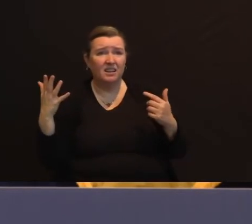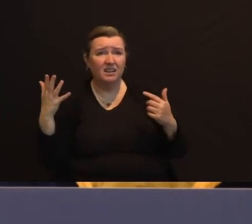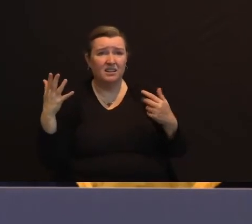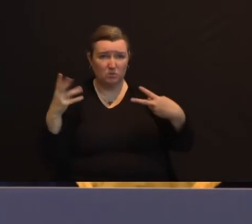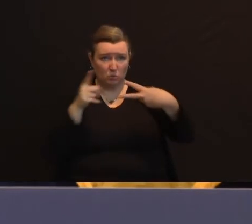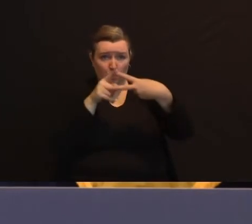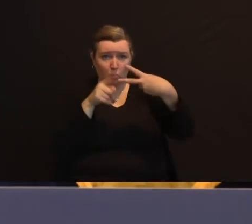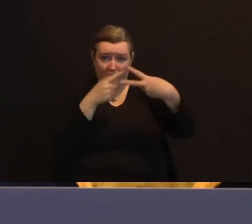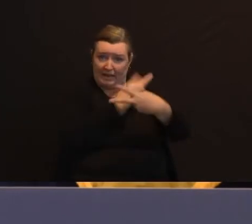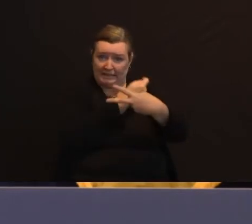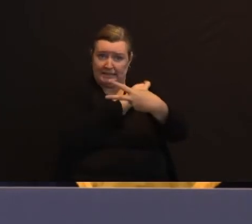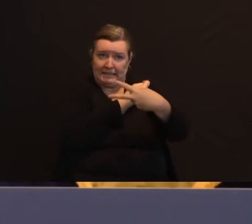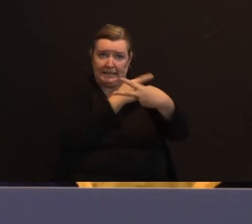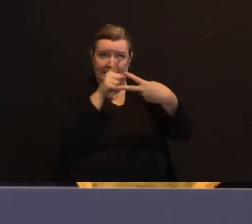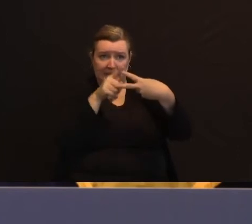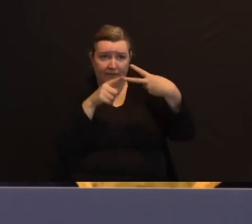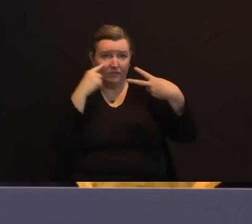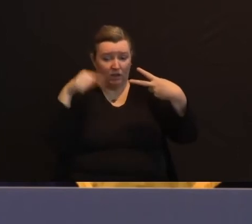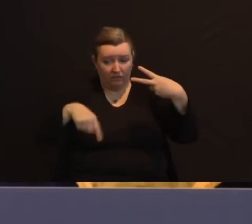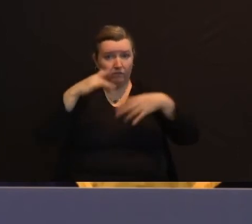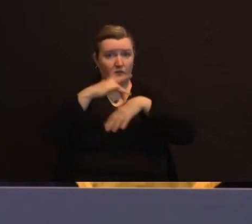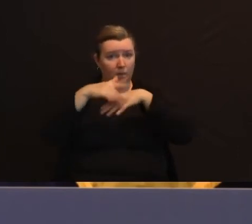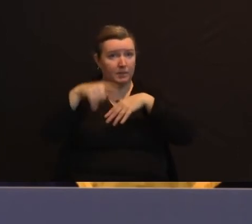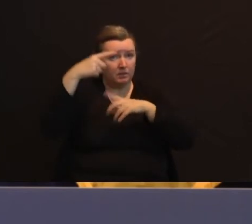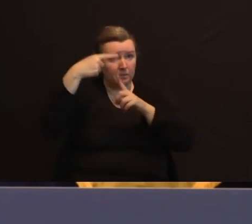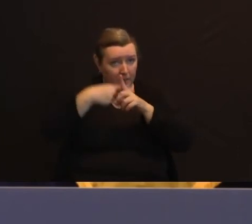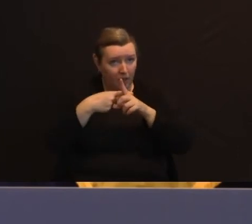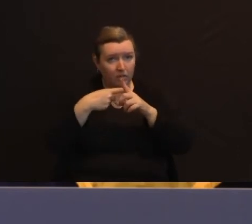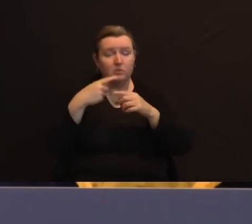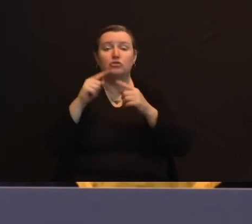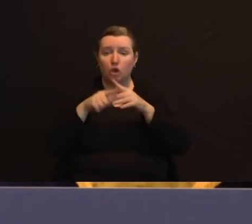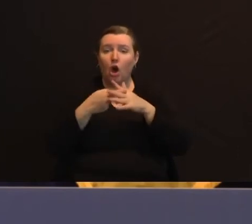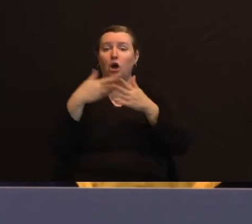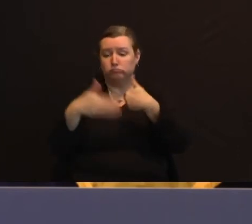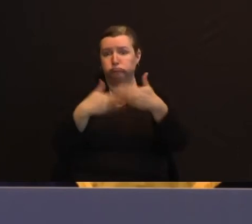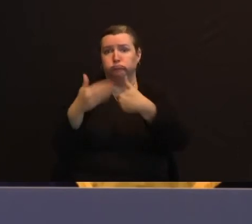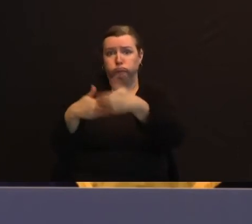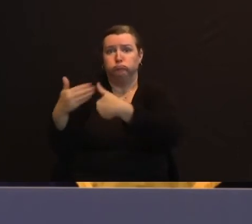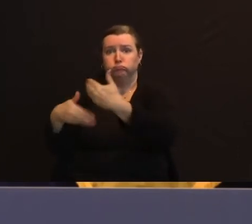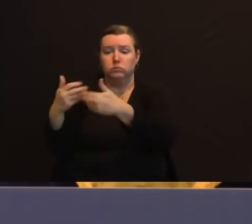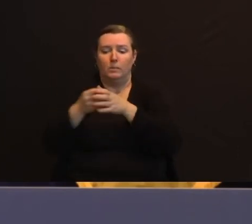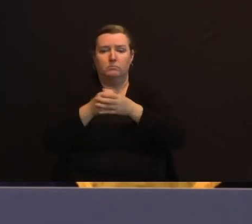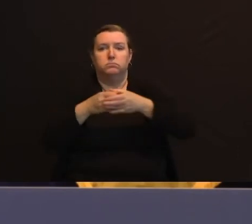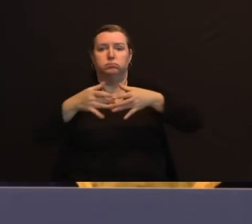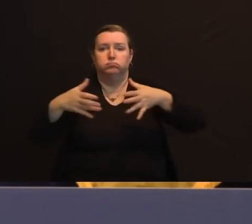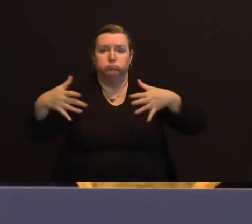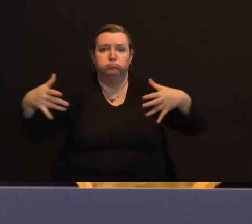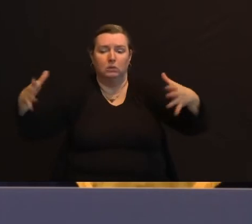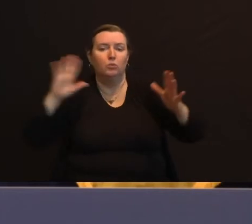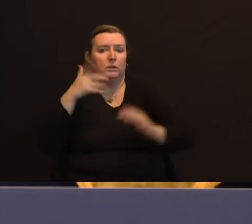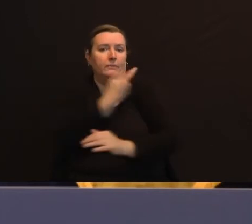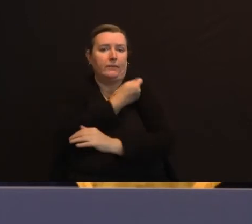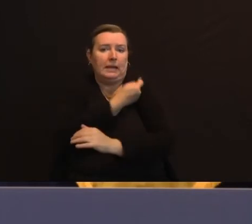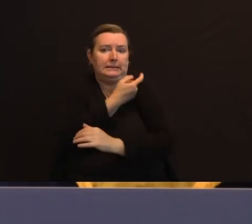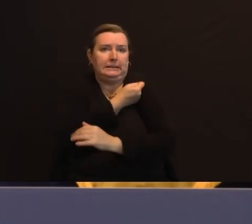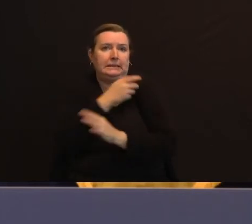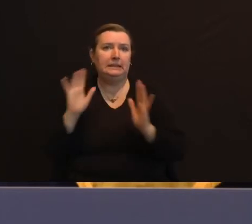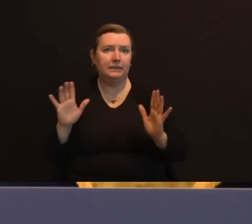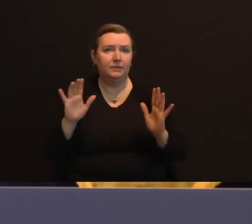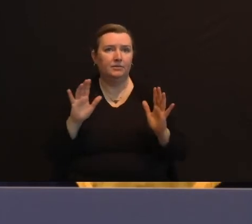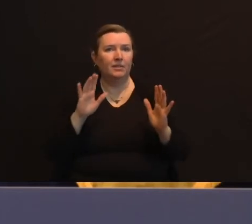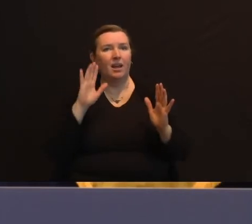availability this month, and then that rolls out in waves over the next number of months. When we talk about light at the